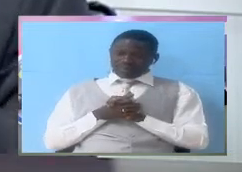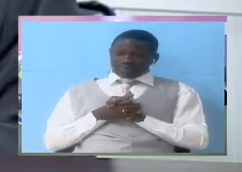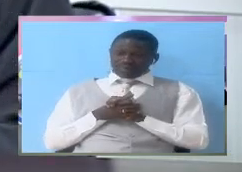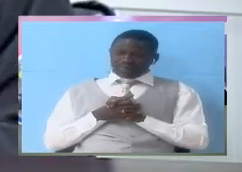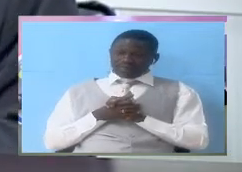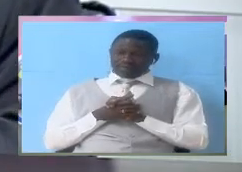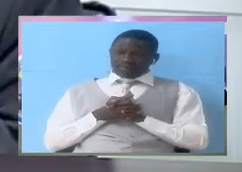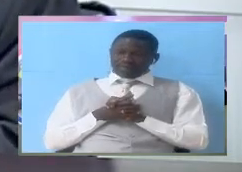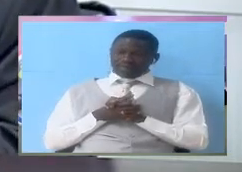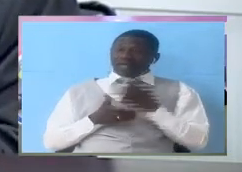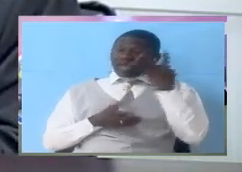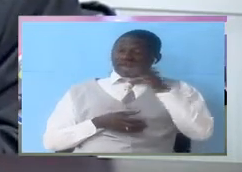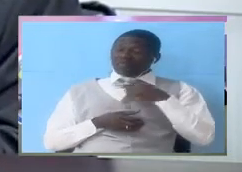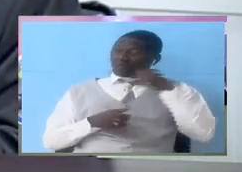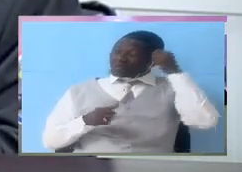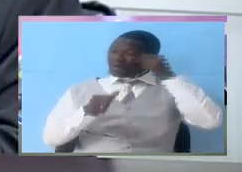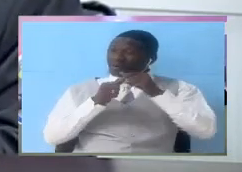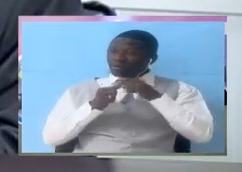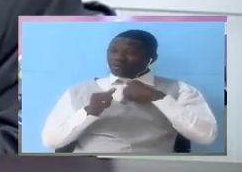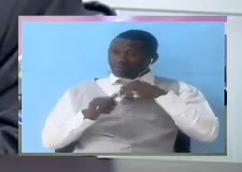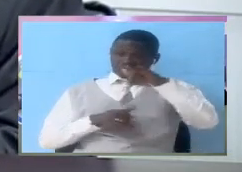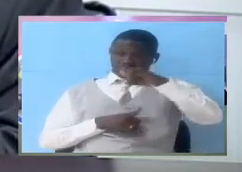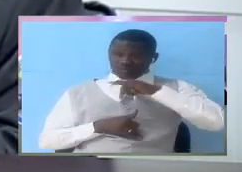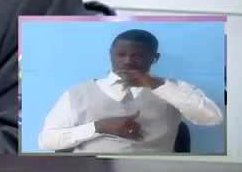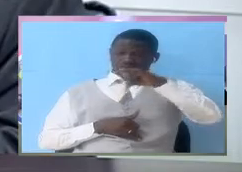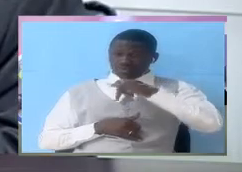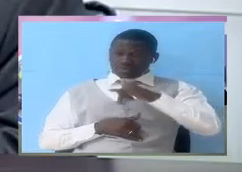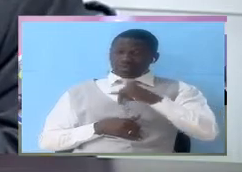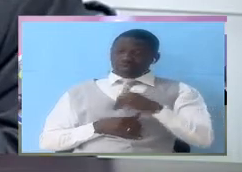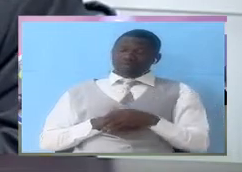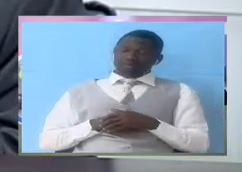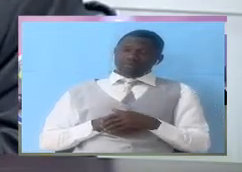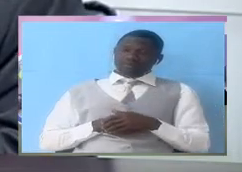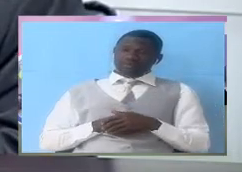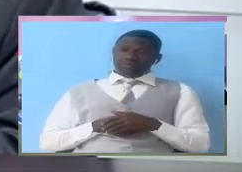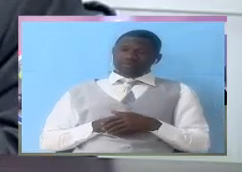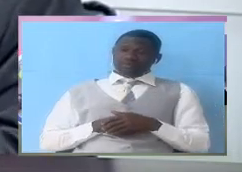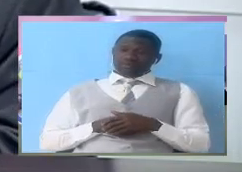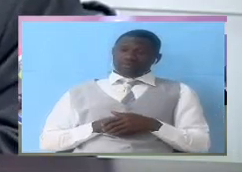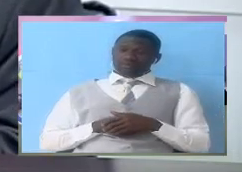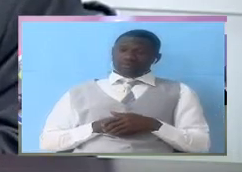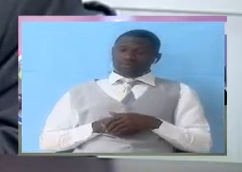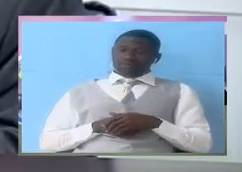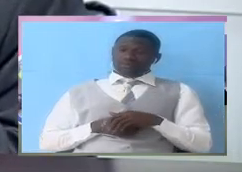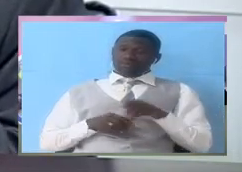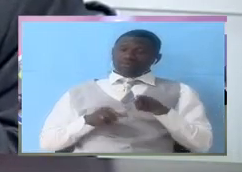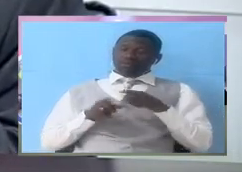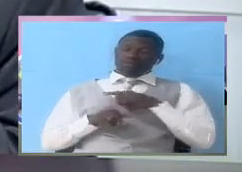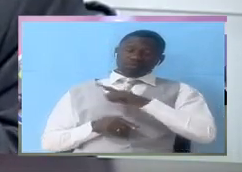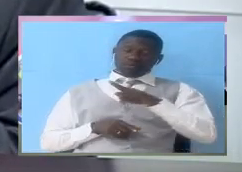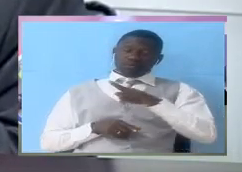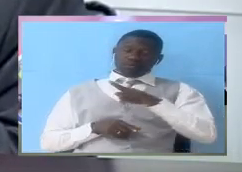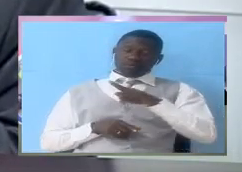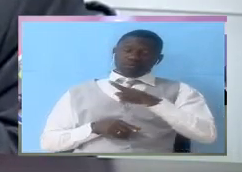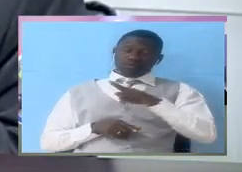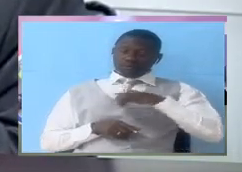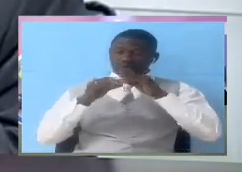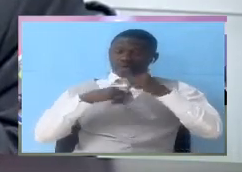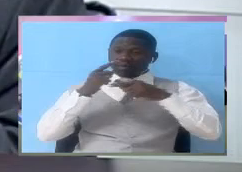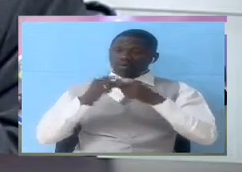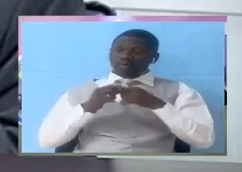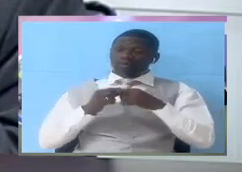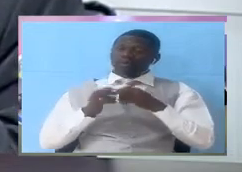our tete-a-tete. Lead counsel, bo fatale ko suñu jakarlo. We were talking about the panel. Ñuy wax lu jëm ci mbiri panel bobu. I told you